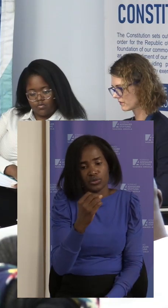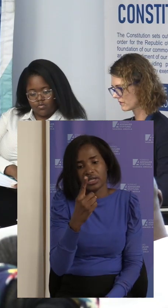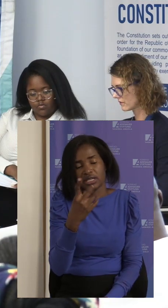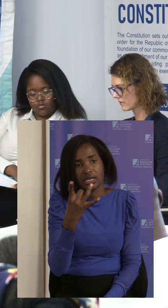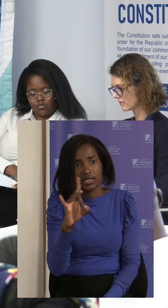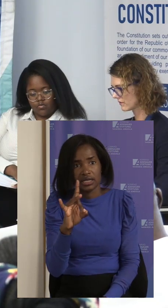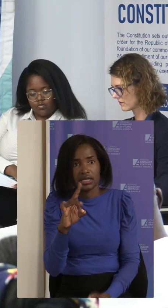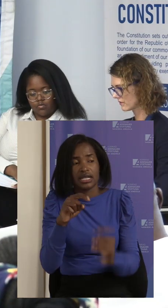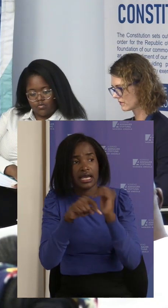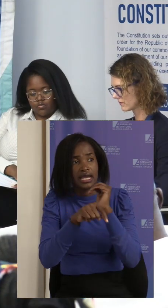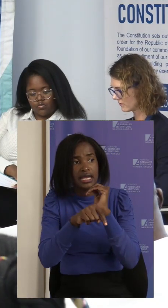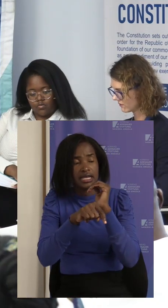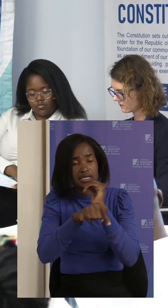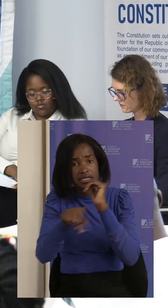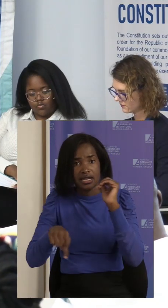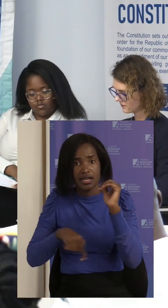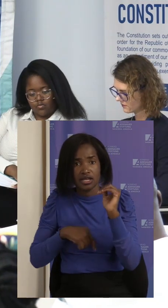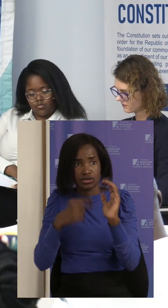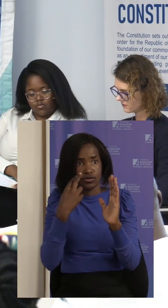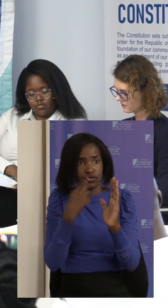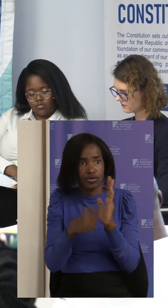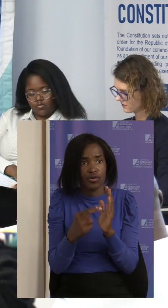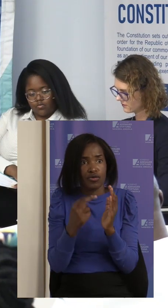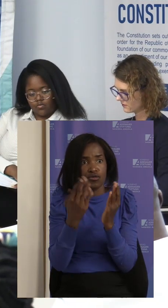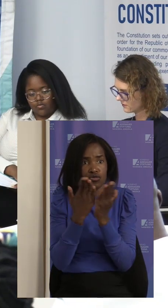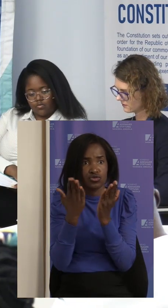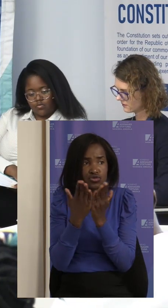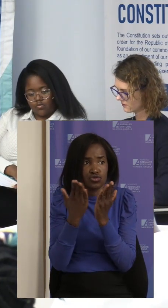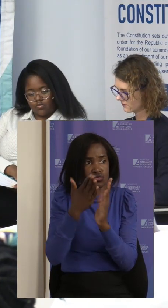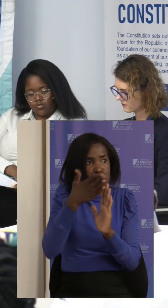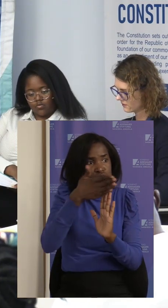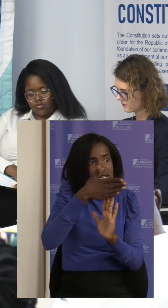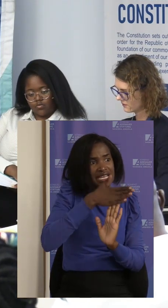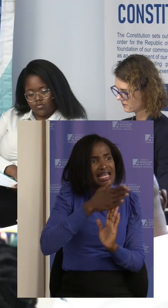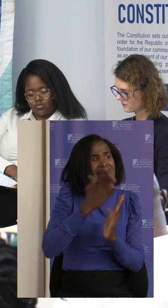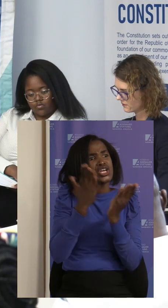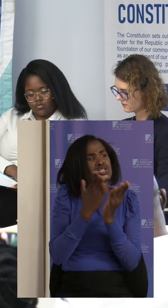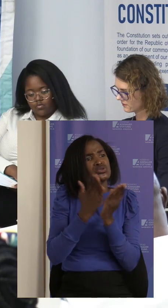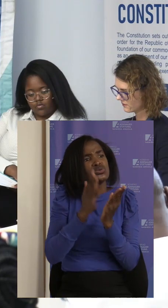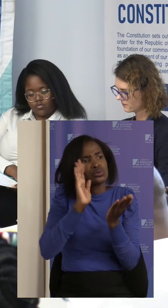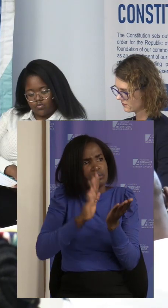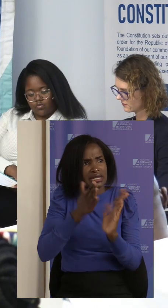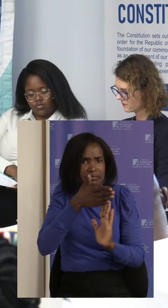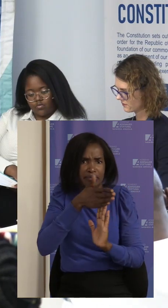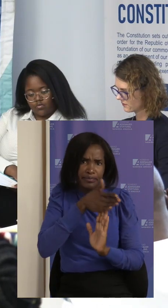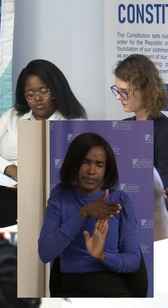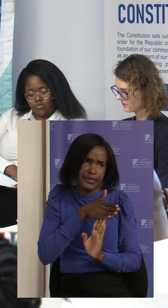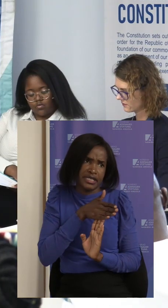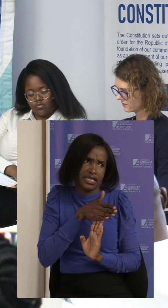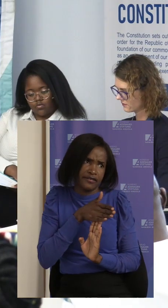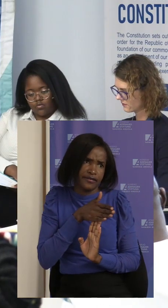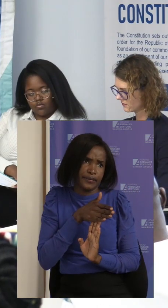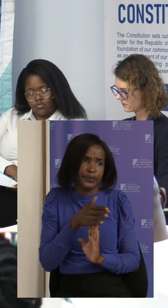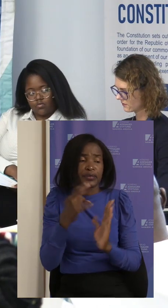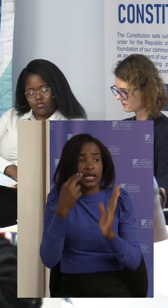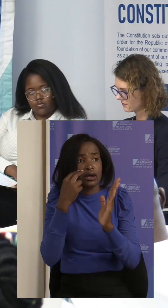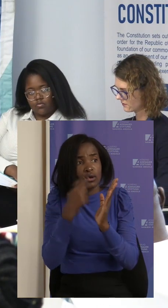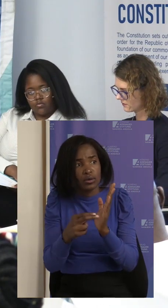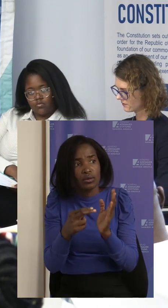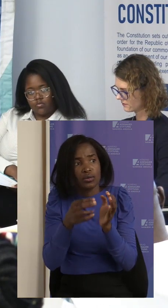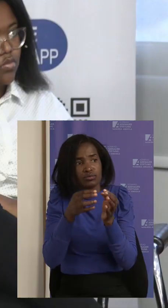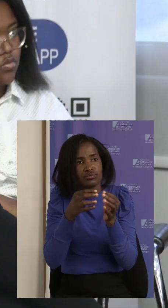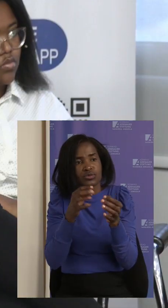a national framework for school safety, the Safe Schools Framework. And this framework leans